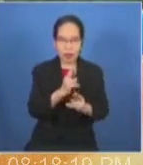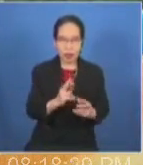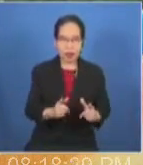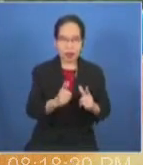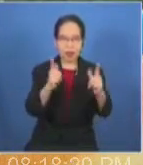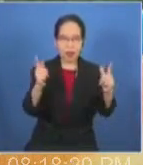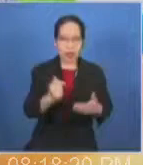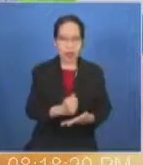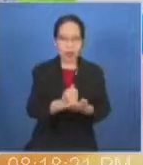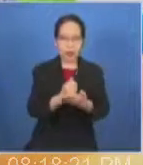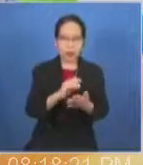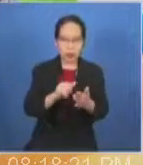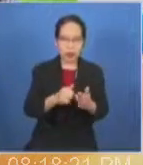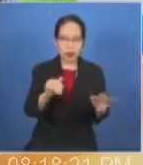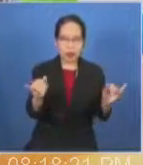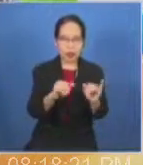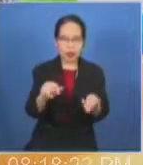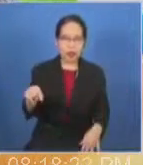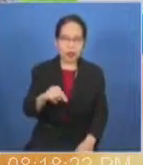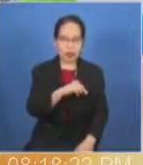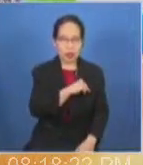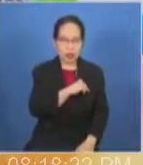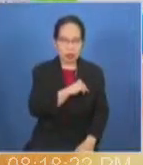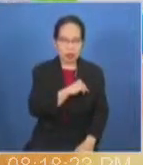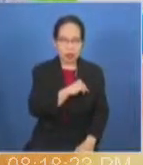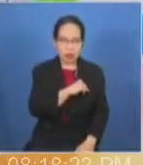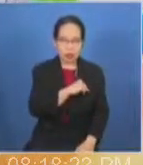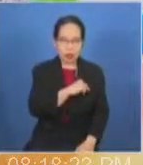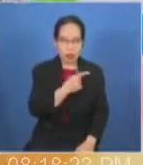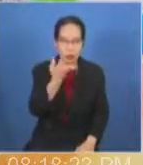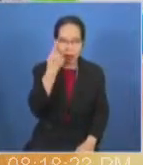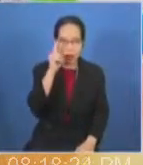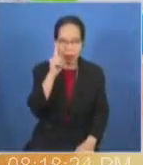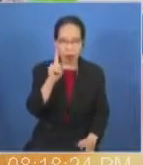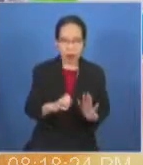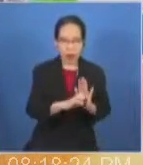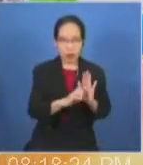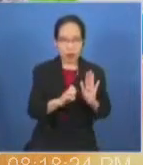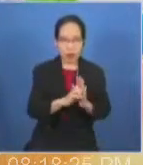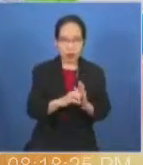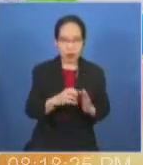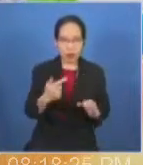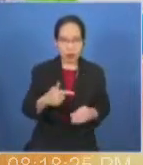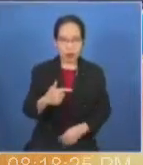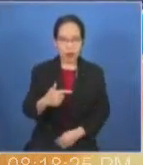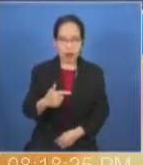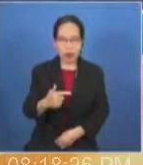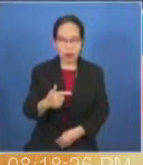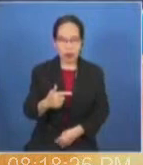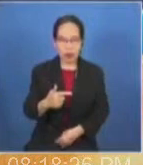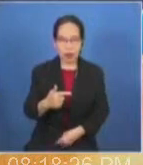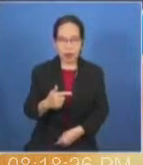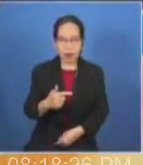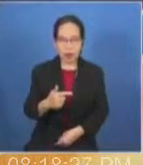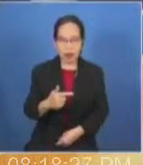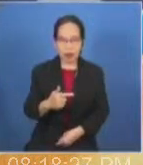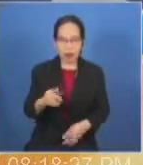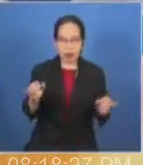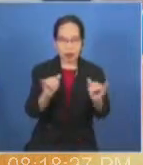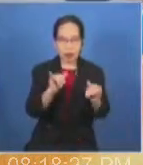It is really a huge help for those like us. Take, for example, groceries like that,